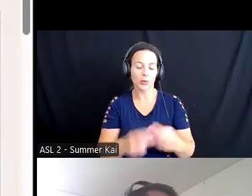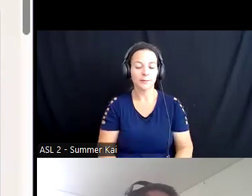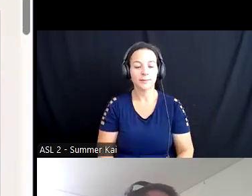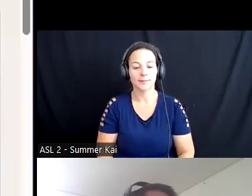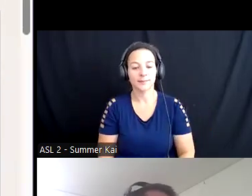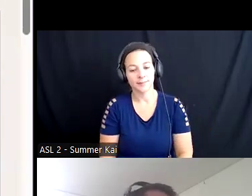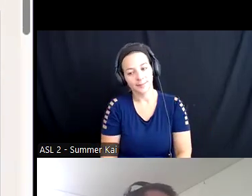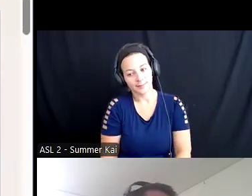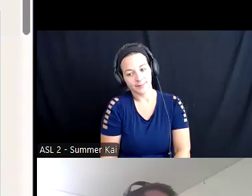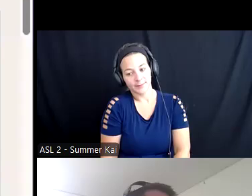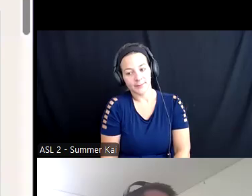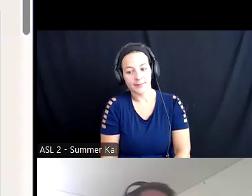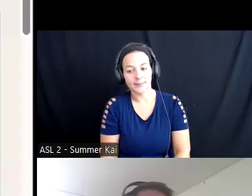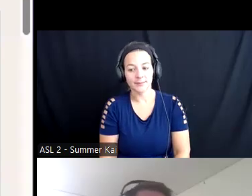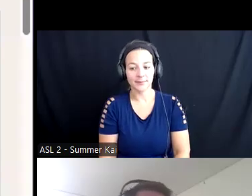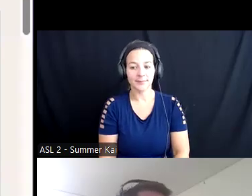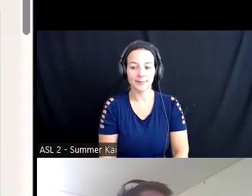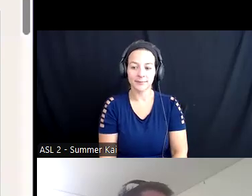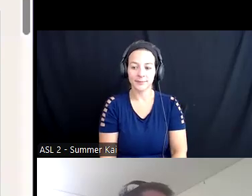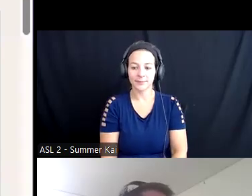for the rest of this demonstration.